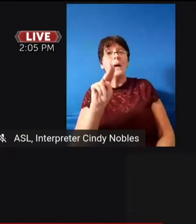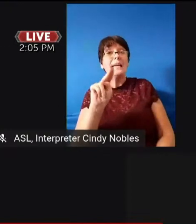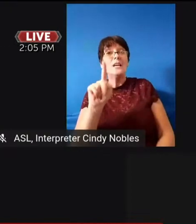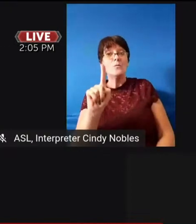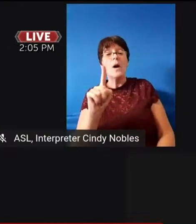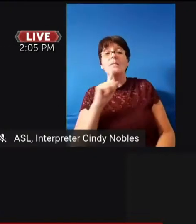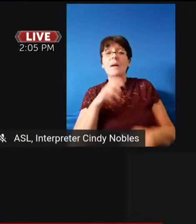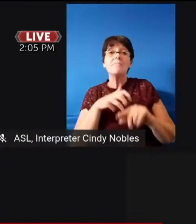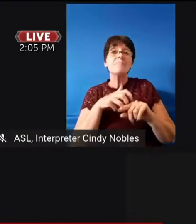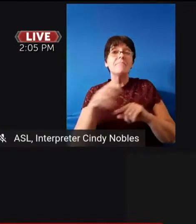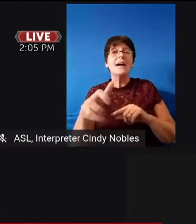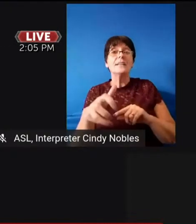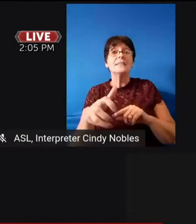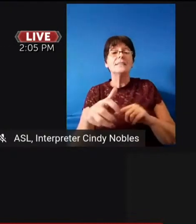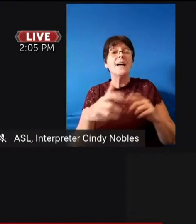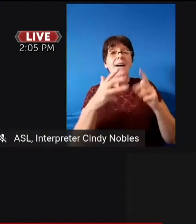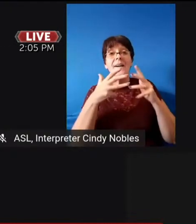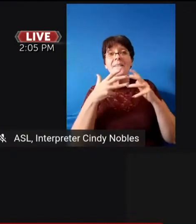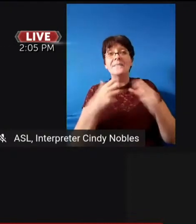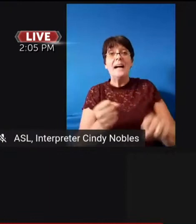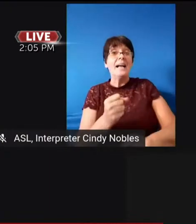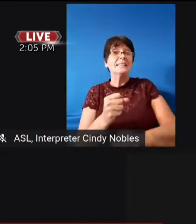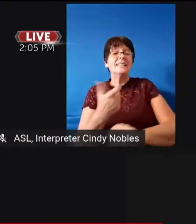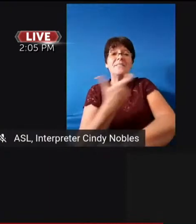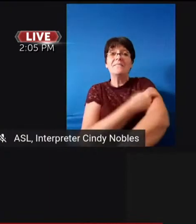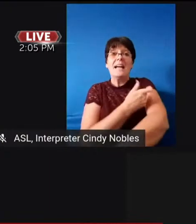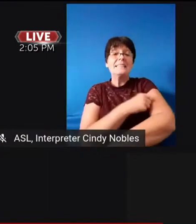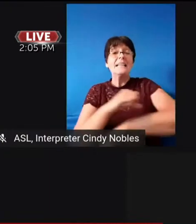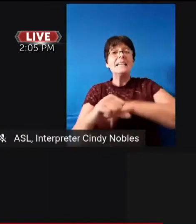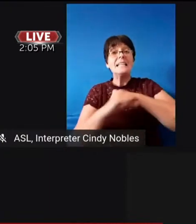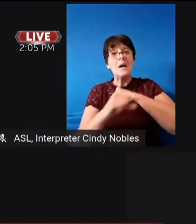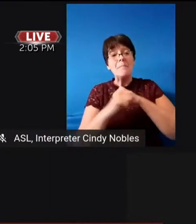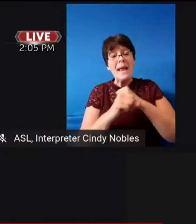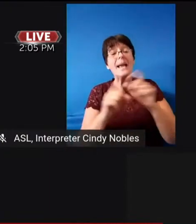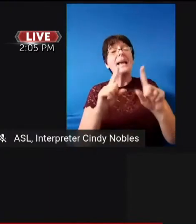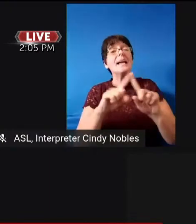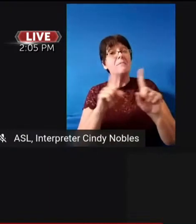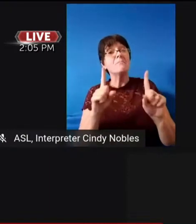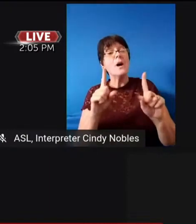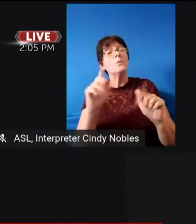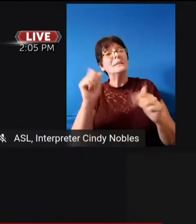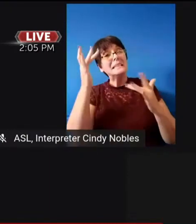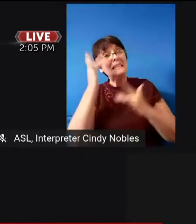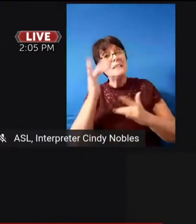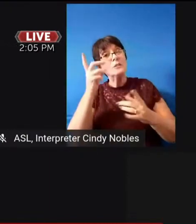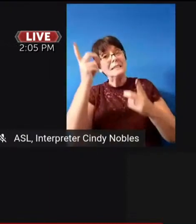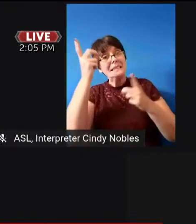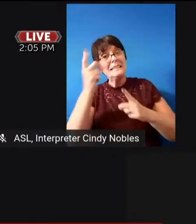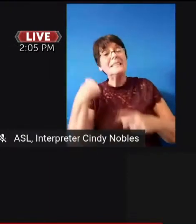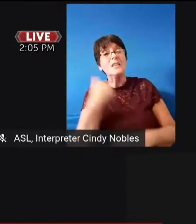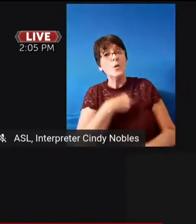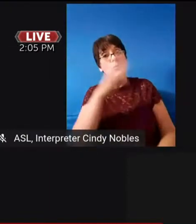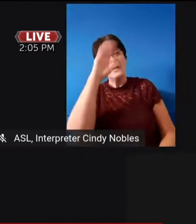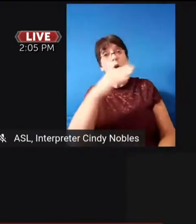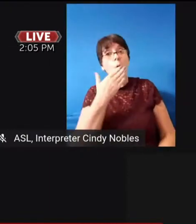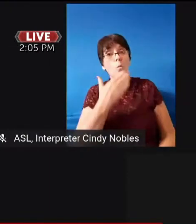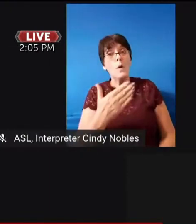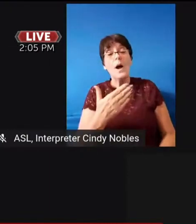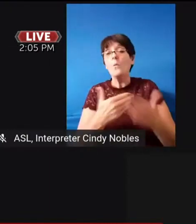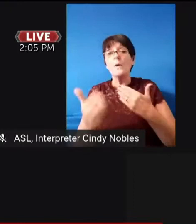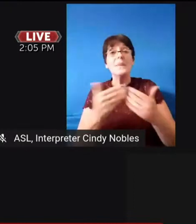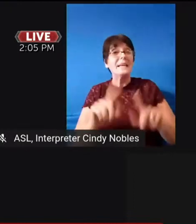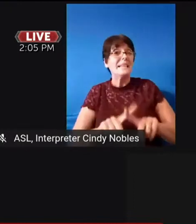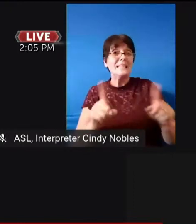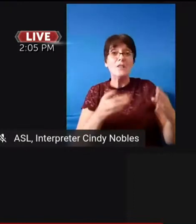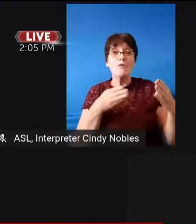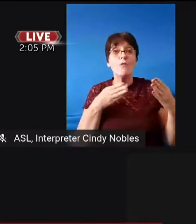massive, very fast vaccine campaign, but it was around a illness, disease that we know well, even if in a different form